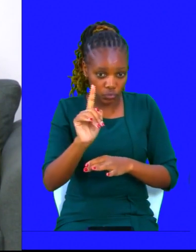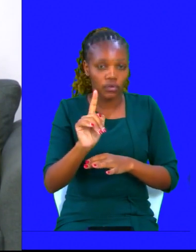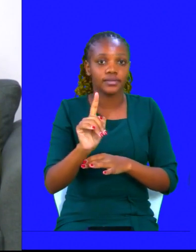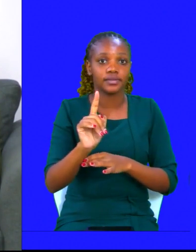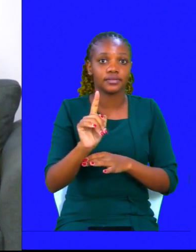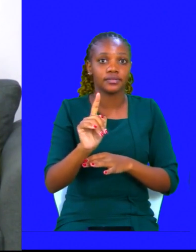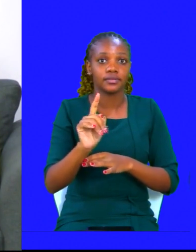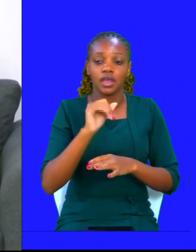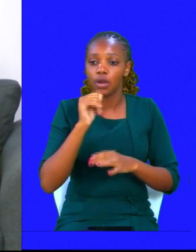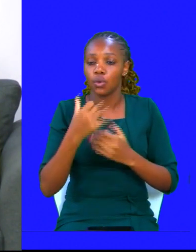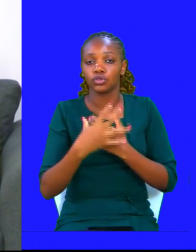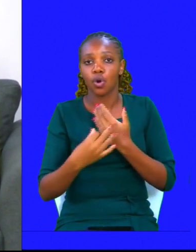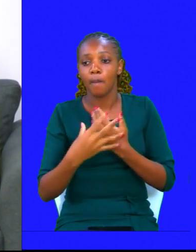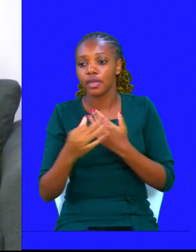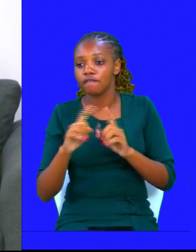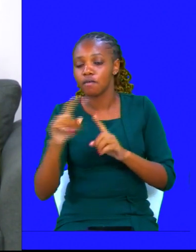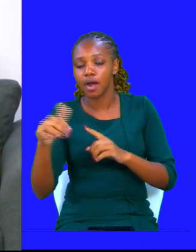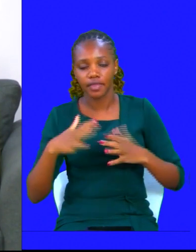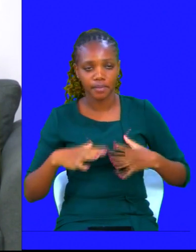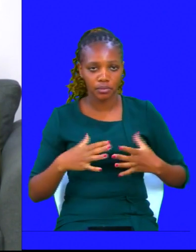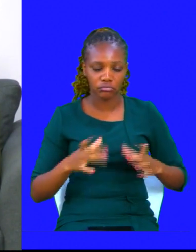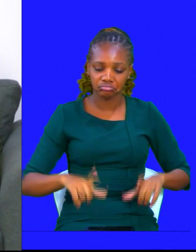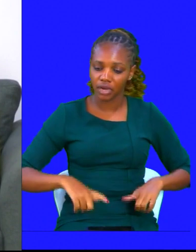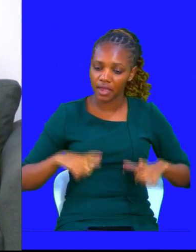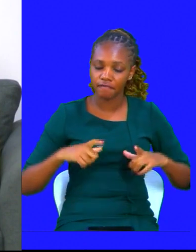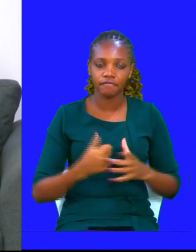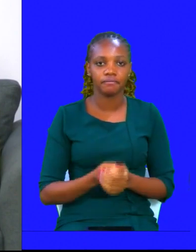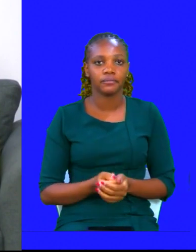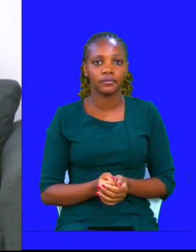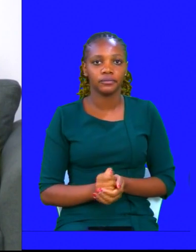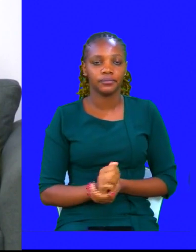on someone else or copying other people or anything.